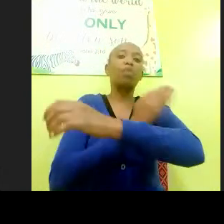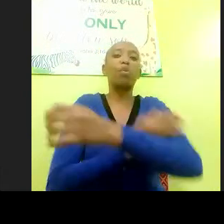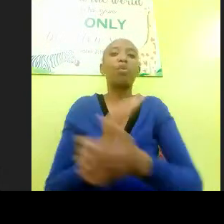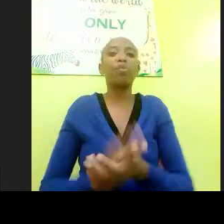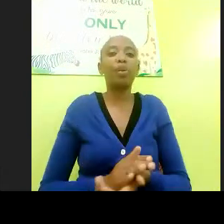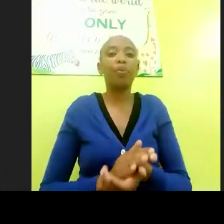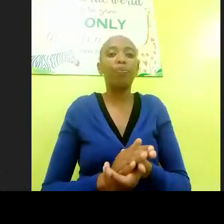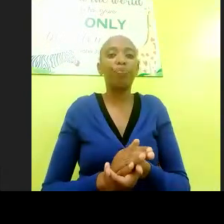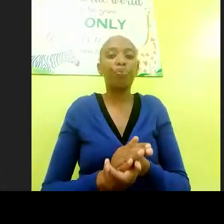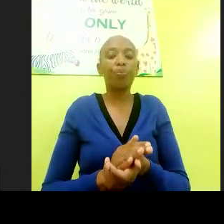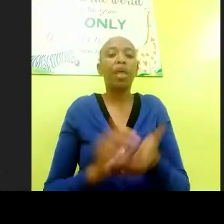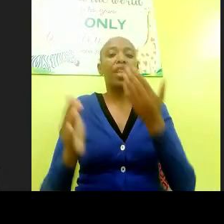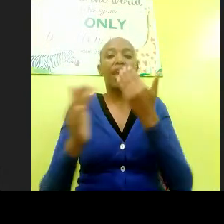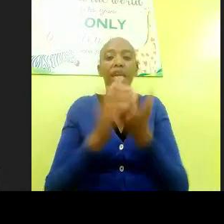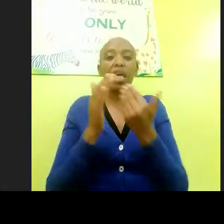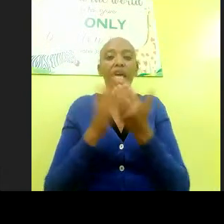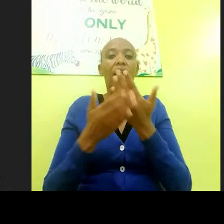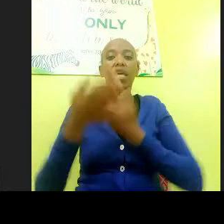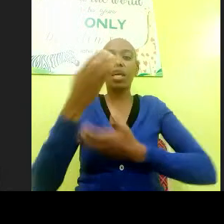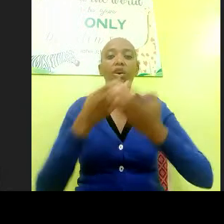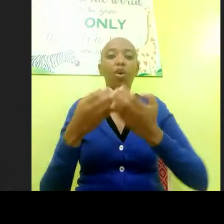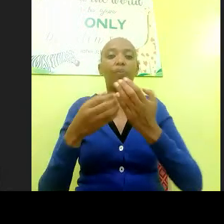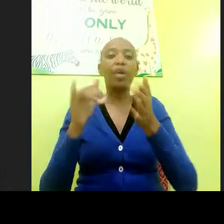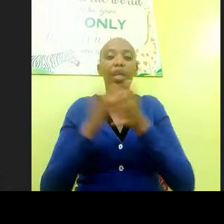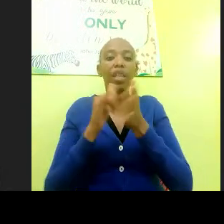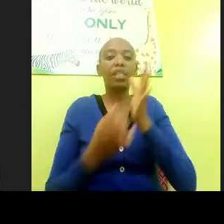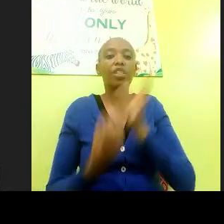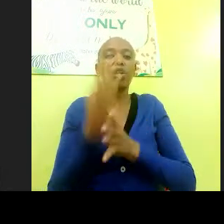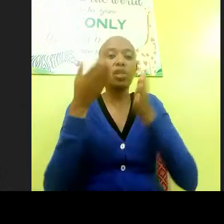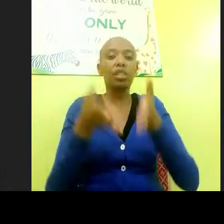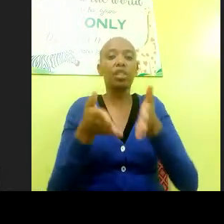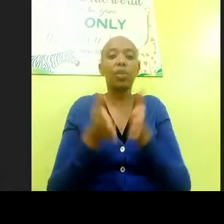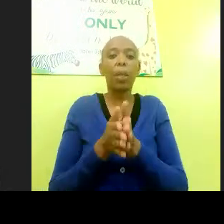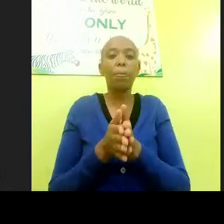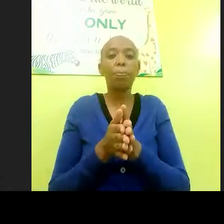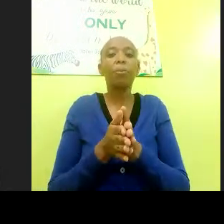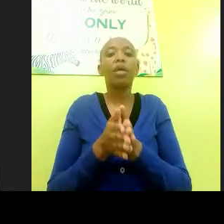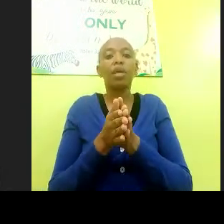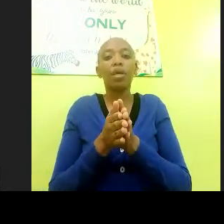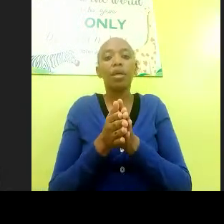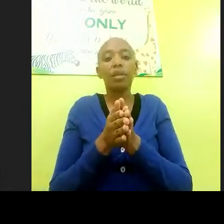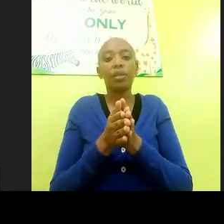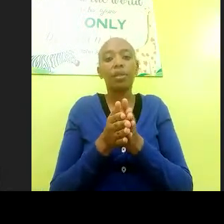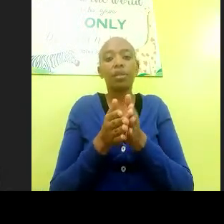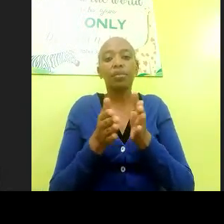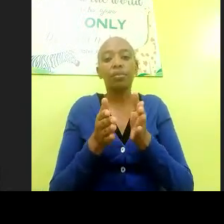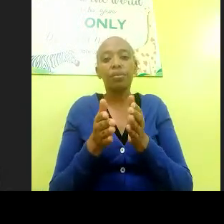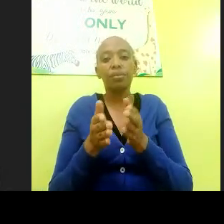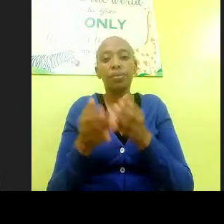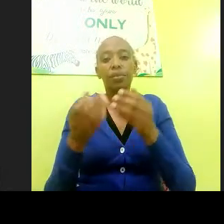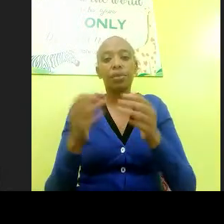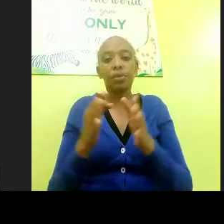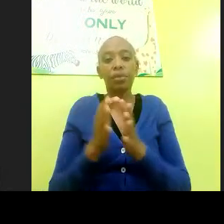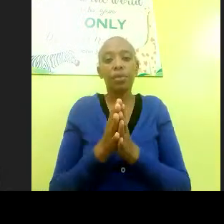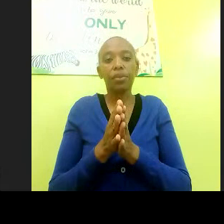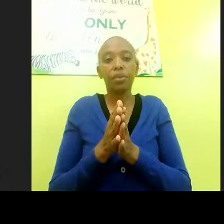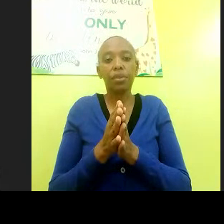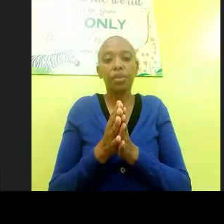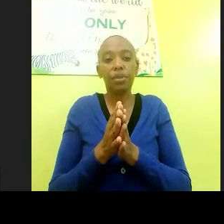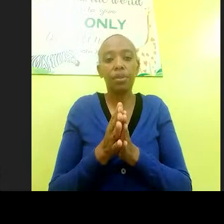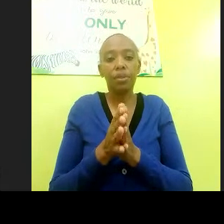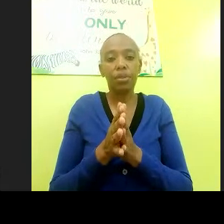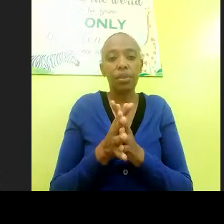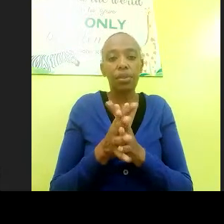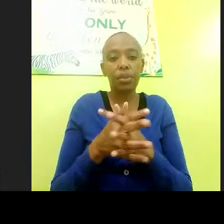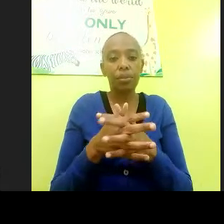Care Economy Index that the project is launching today is a key advocacy tool towards this goal. We want